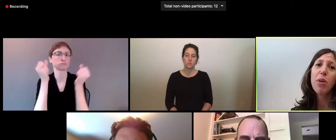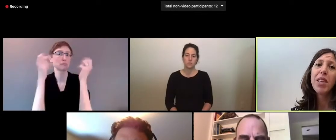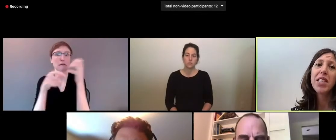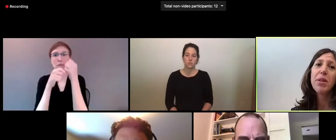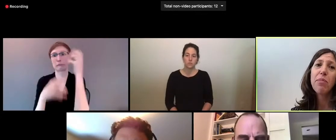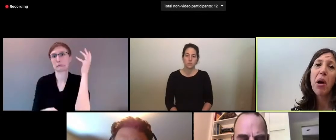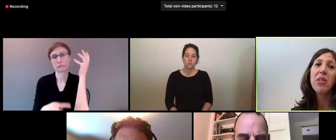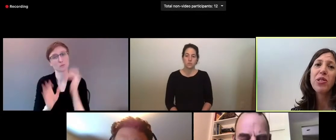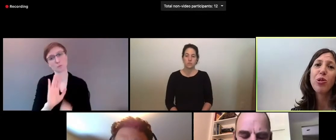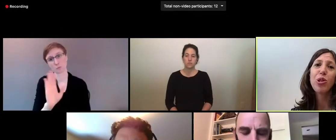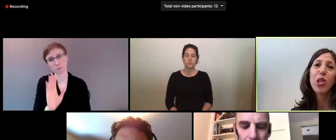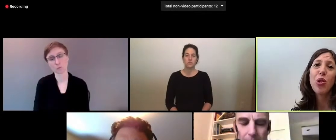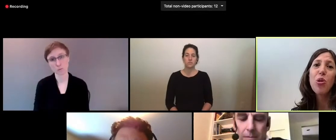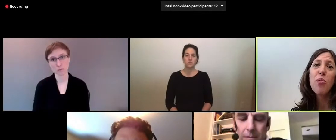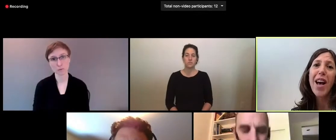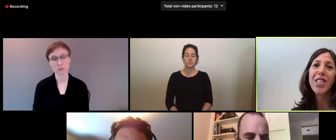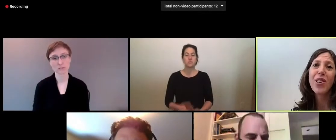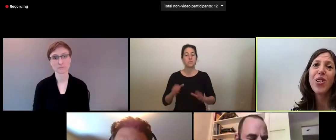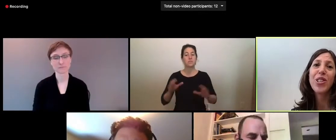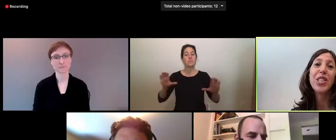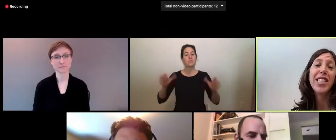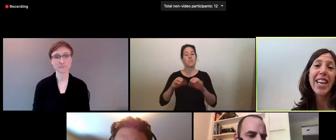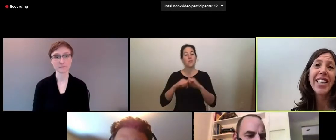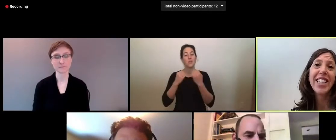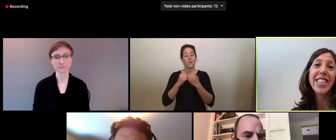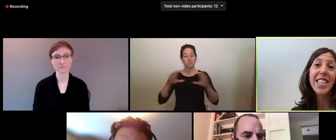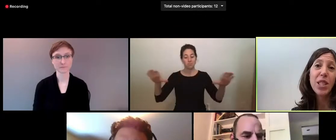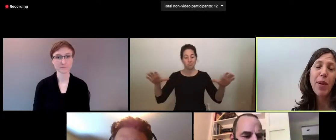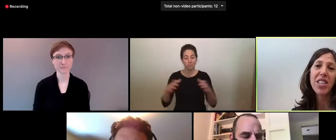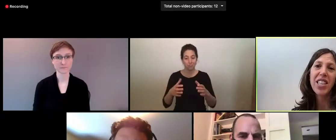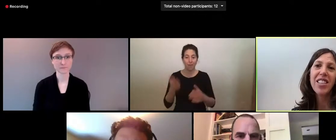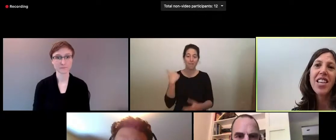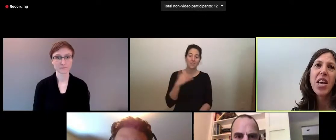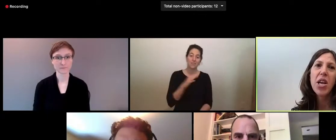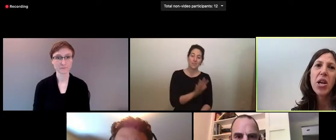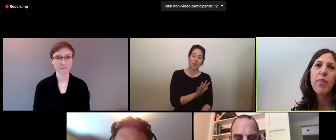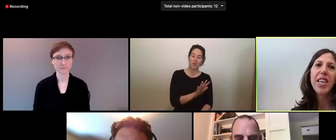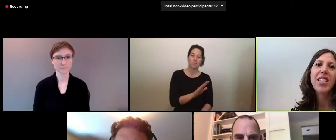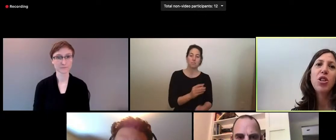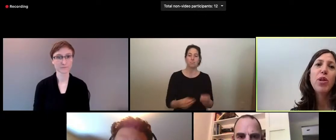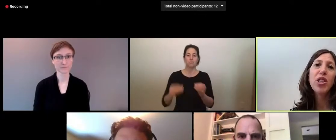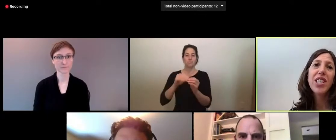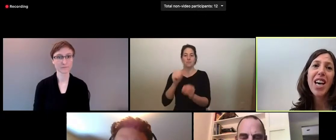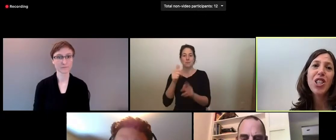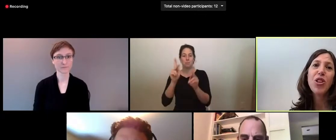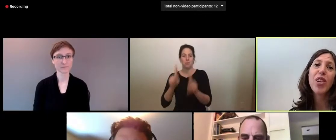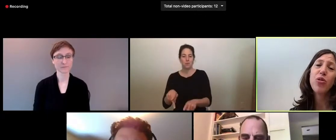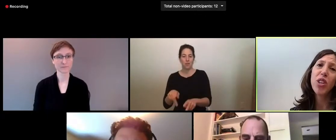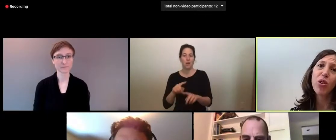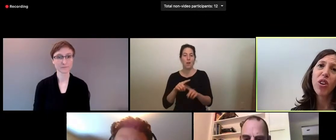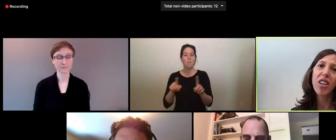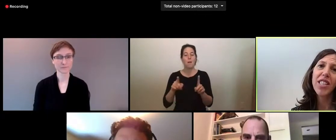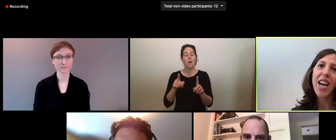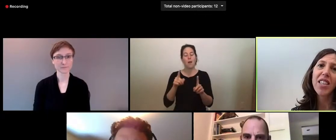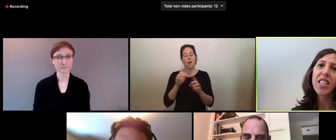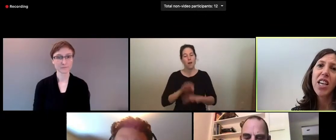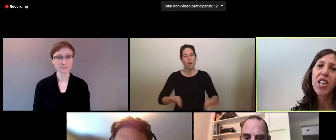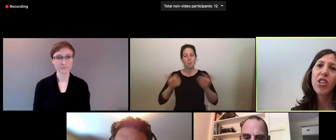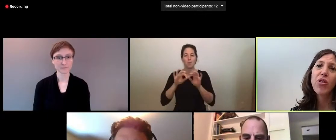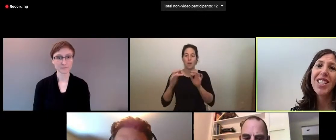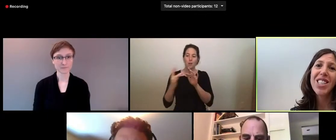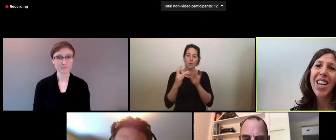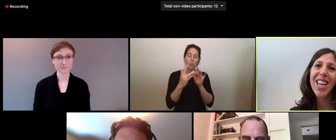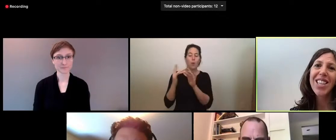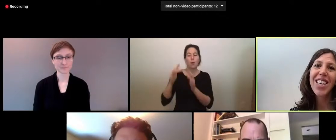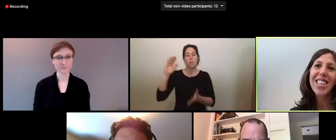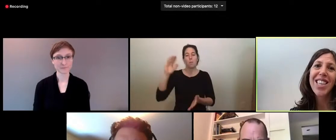Les rassemblements sociaux passeront de 5 à 10 personnes, mais il demeure sage de réduire nos contacts,